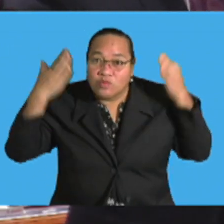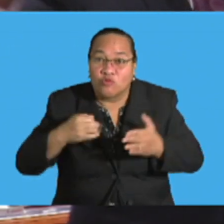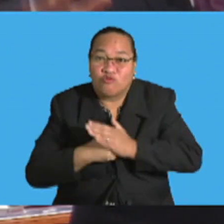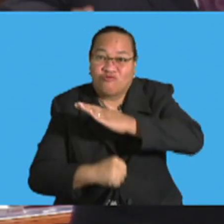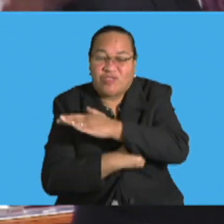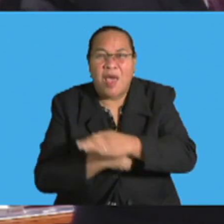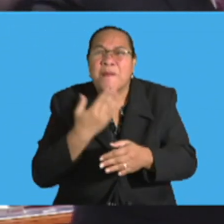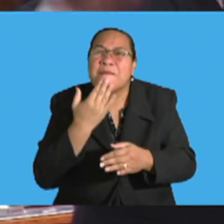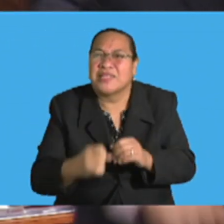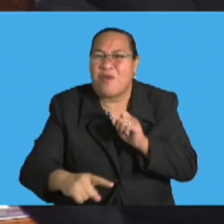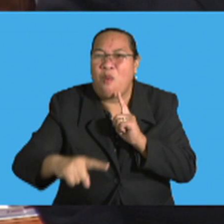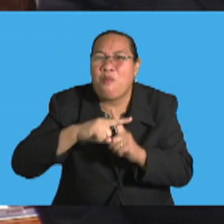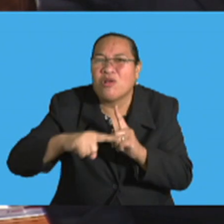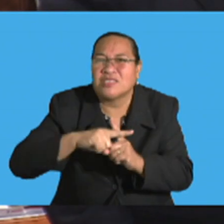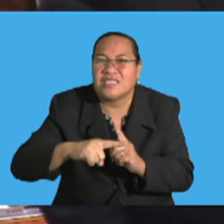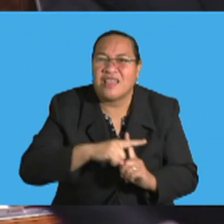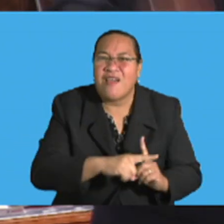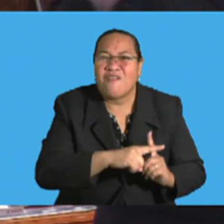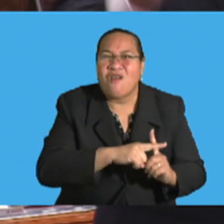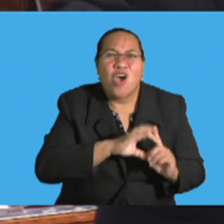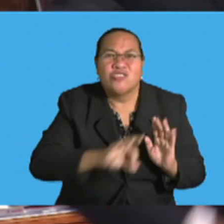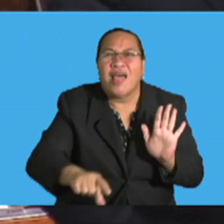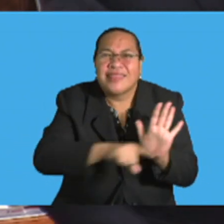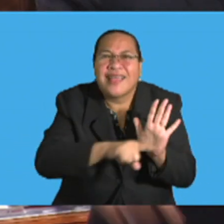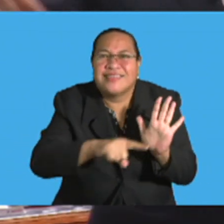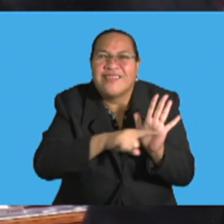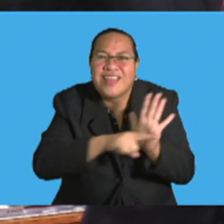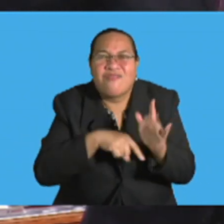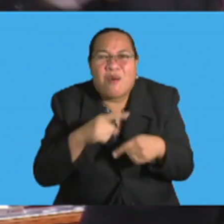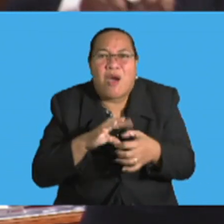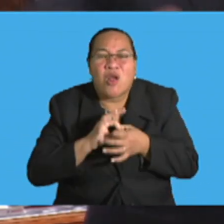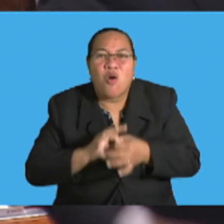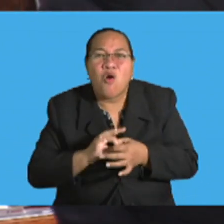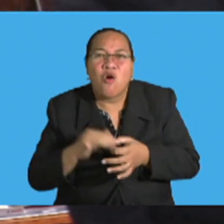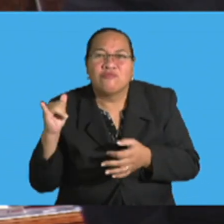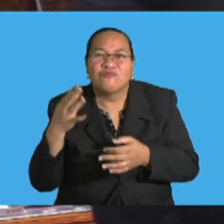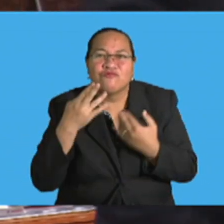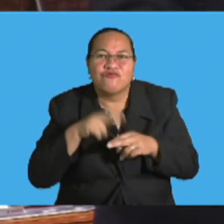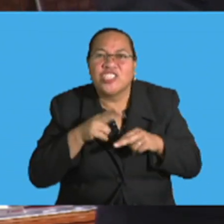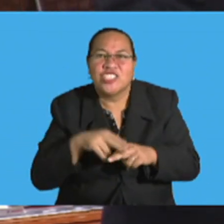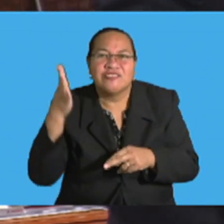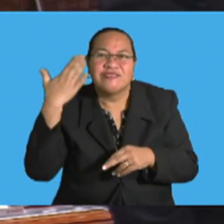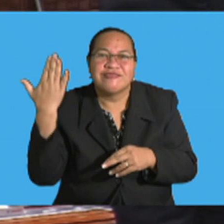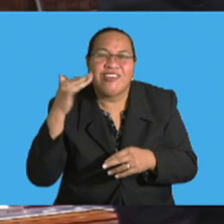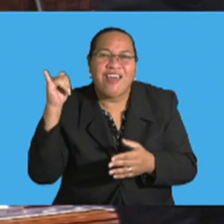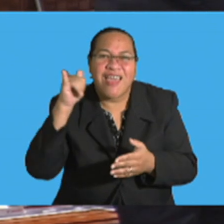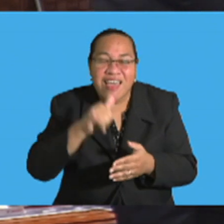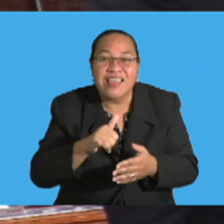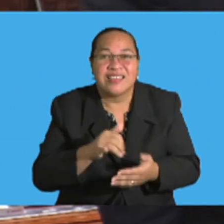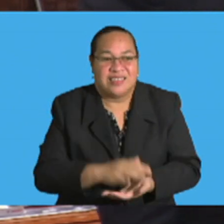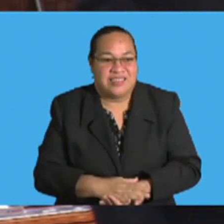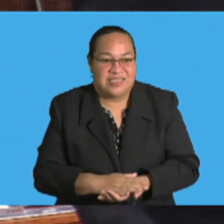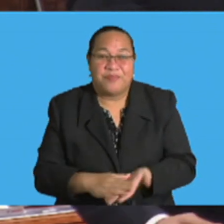being so negative and so much under siege. Let's be positive. Narita is only probably 1 hour, hour and a half away